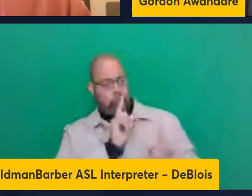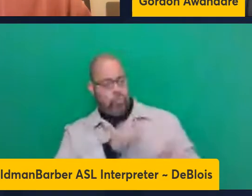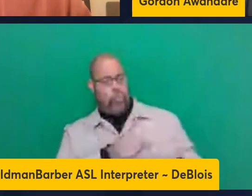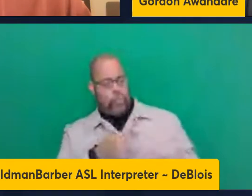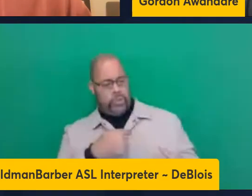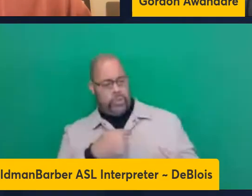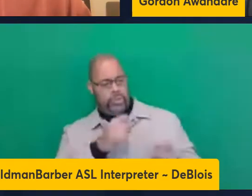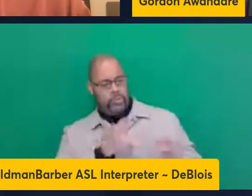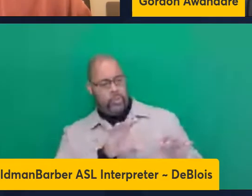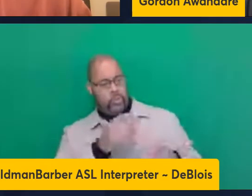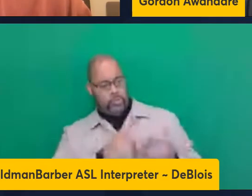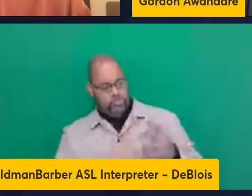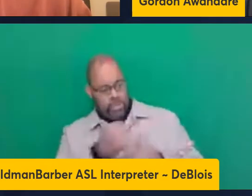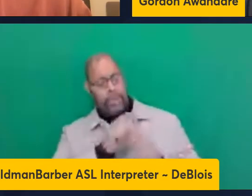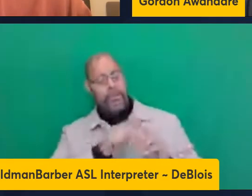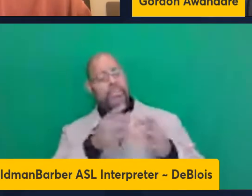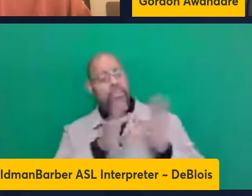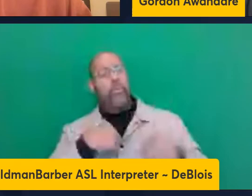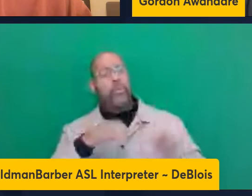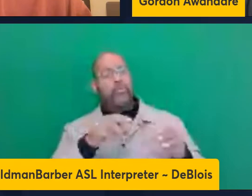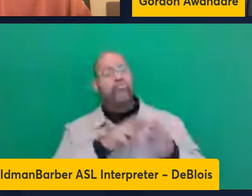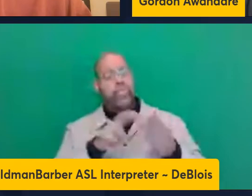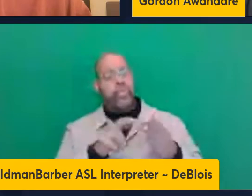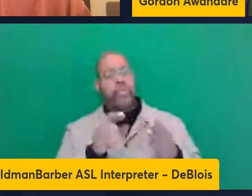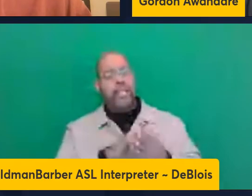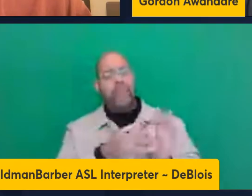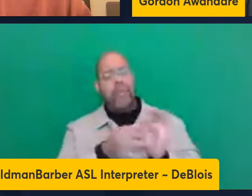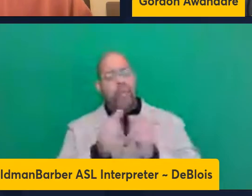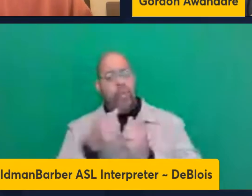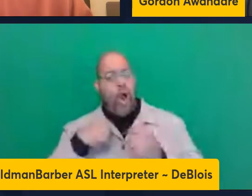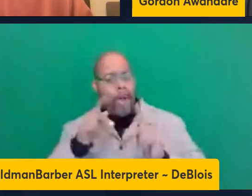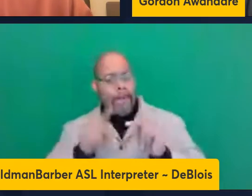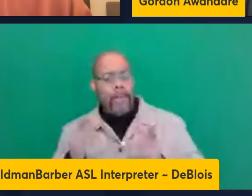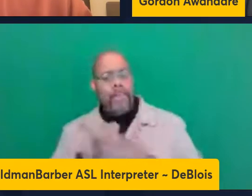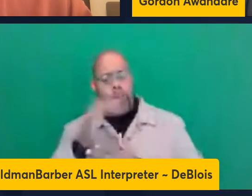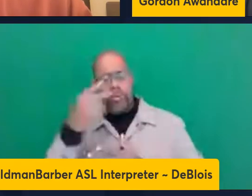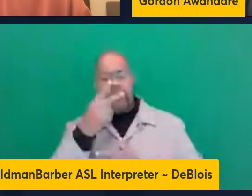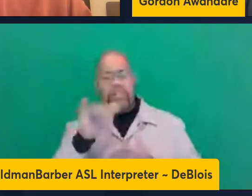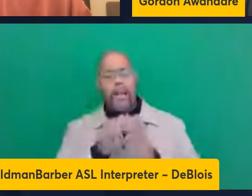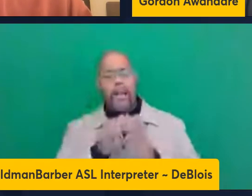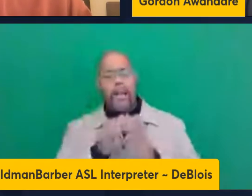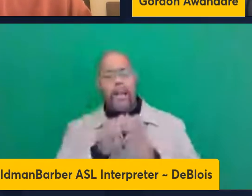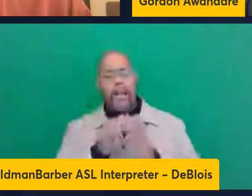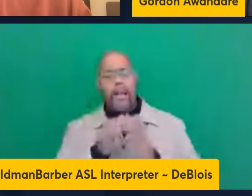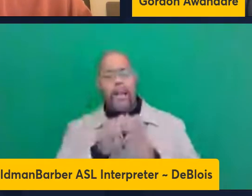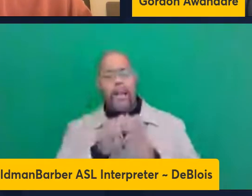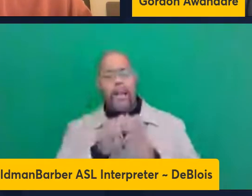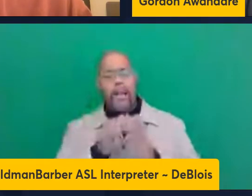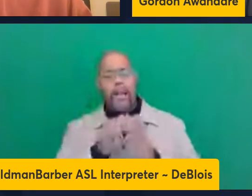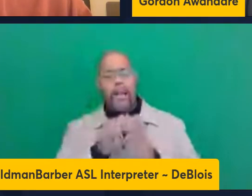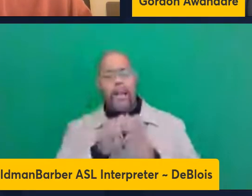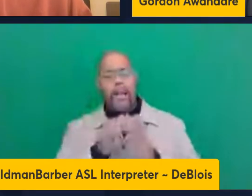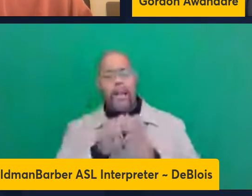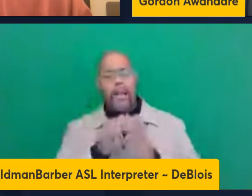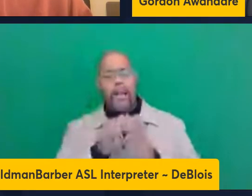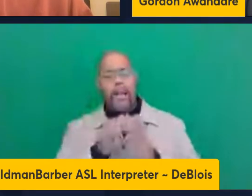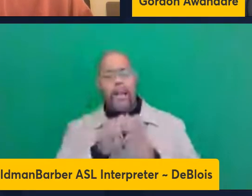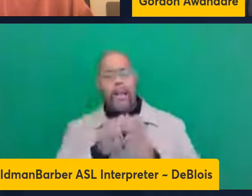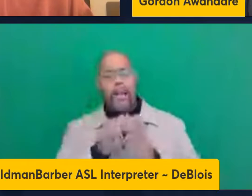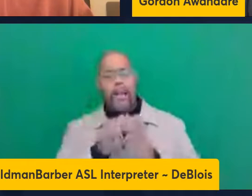prioritize. So generally, we do research that's relevant to our people. That's why you see that the majority of our work is in malaria and COVID